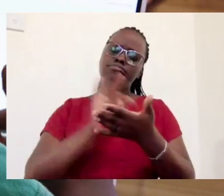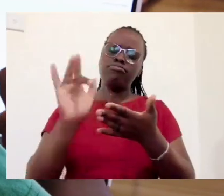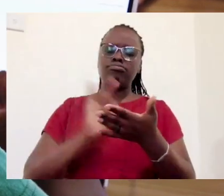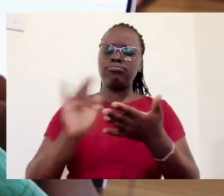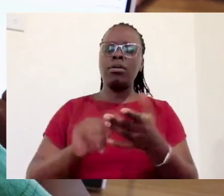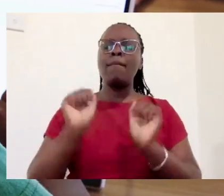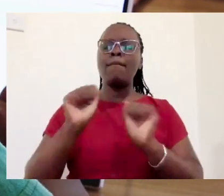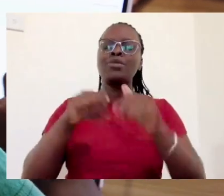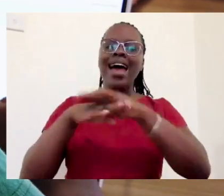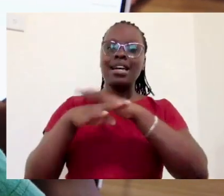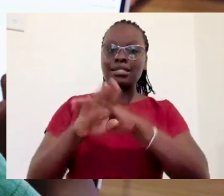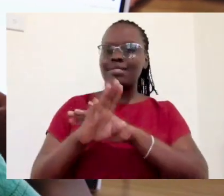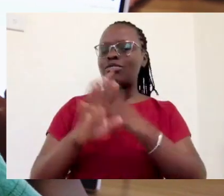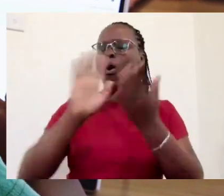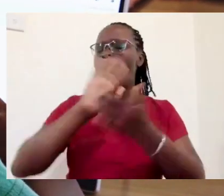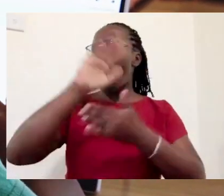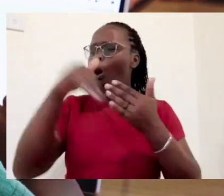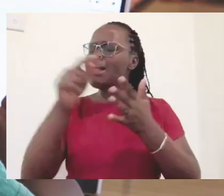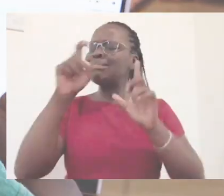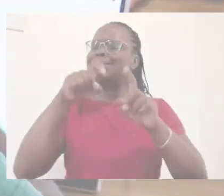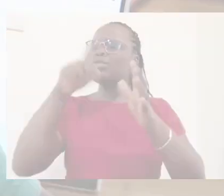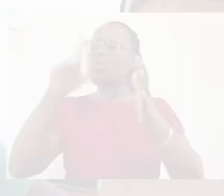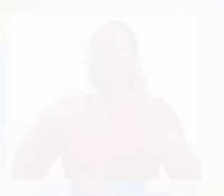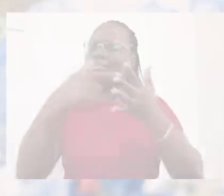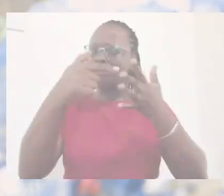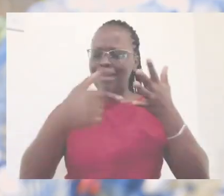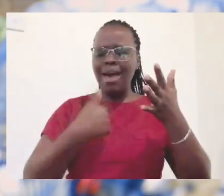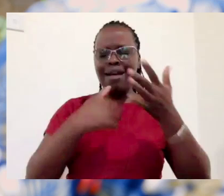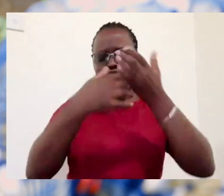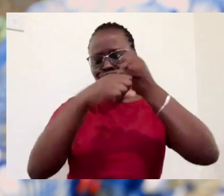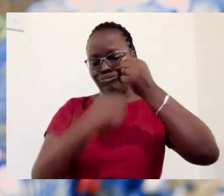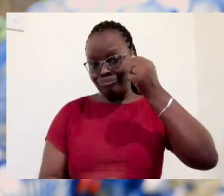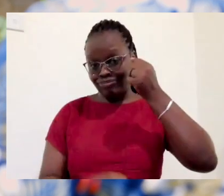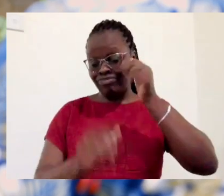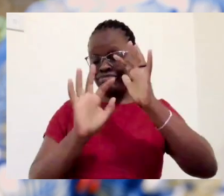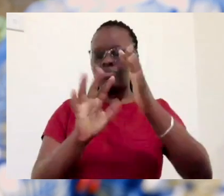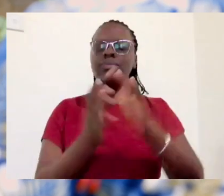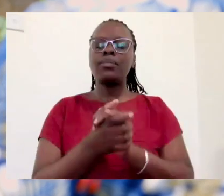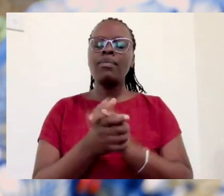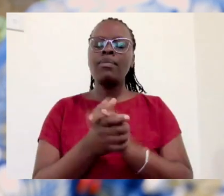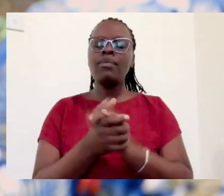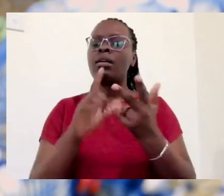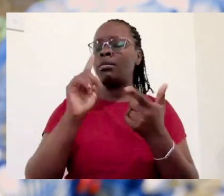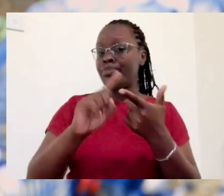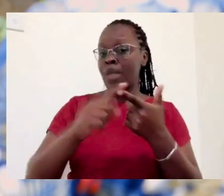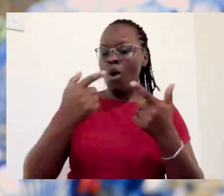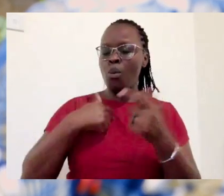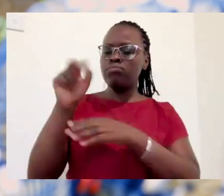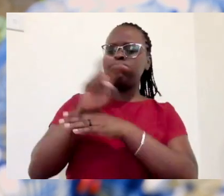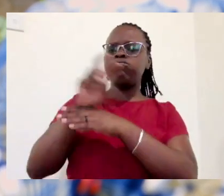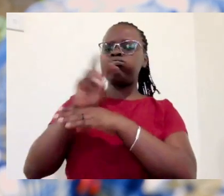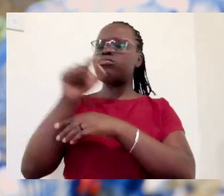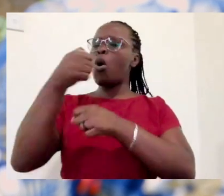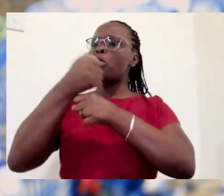able to access all the learning materials that they need for their revision and for their learning. And on top of that, we are able